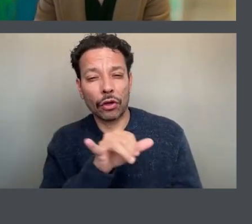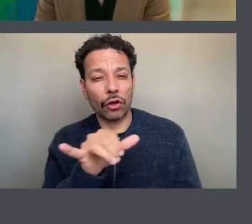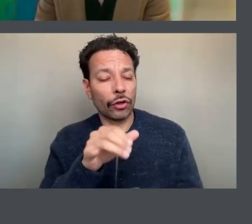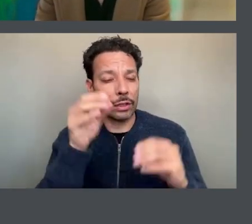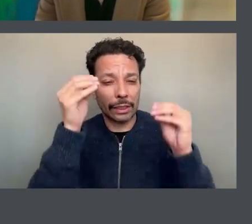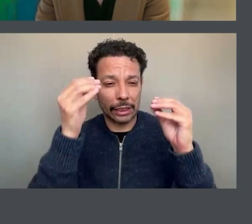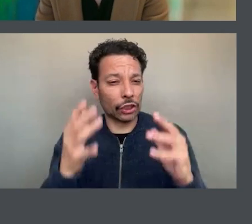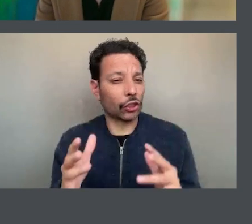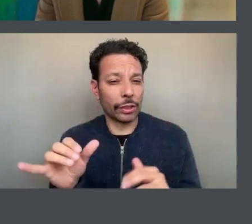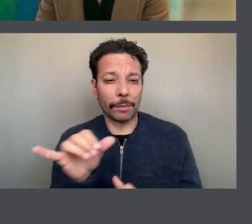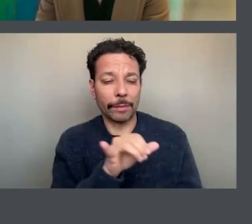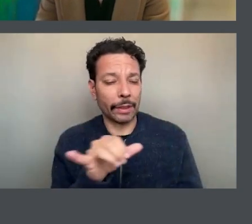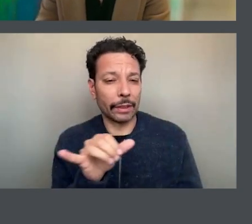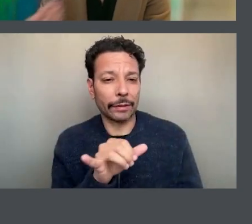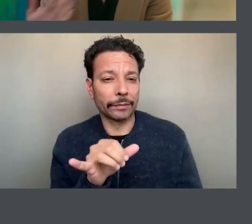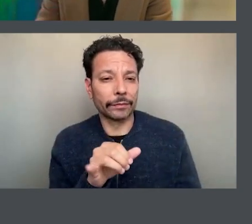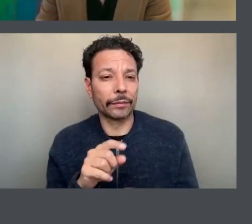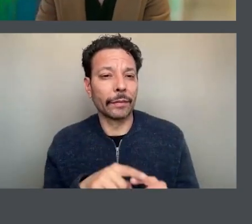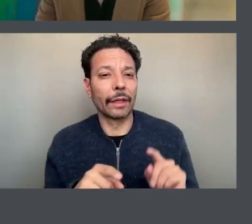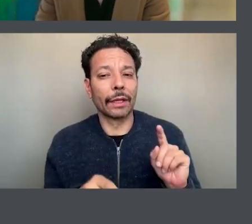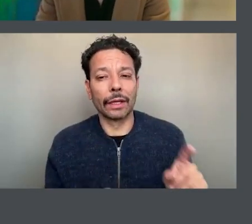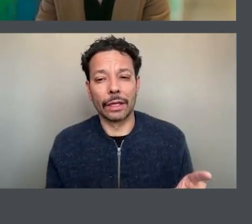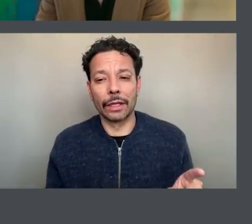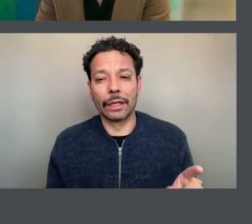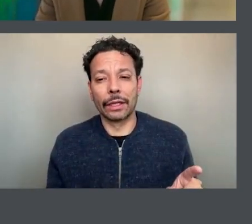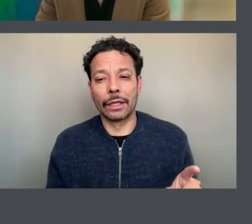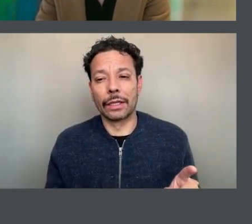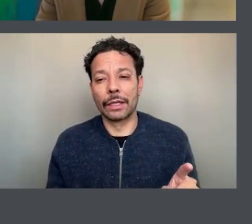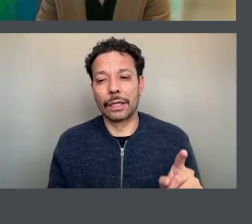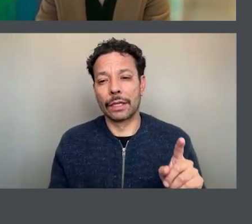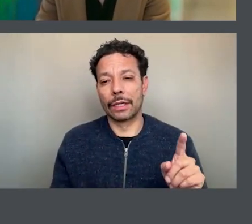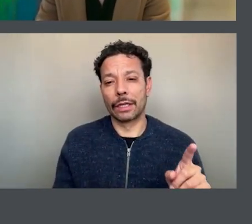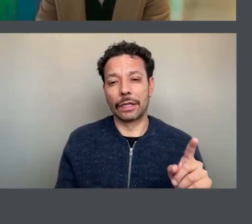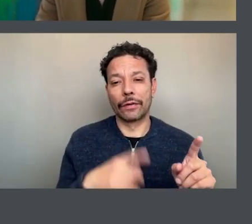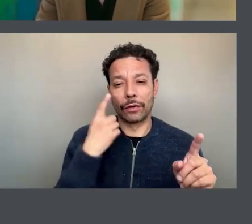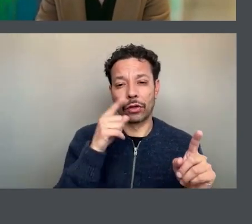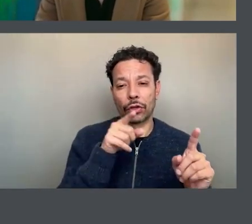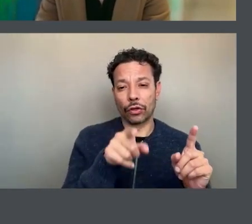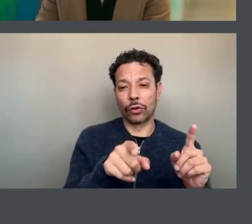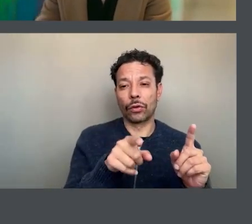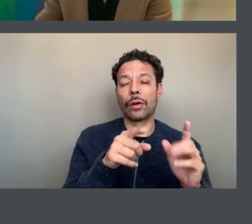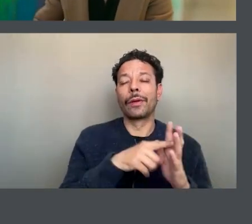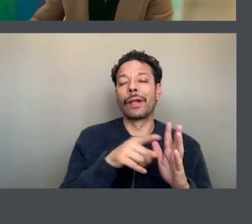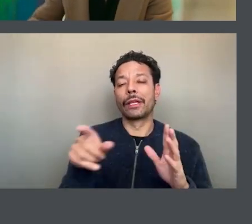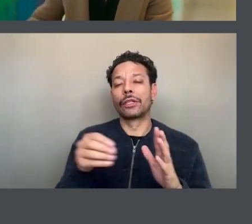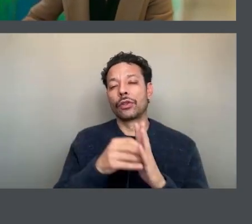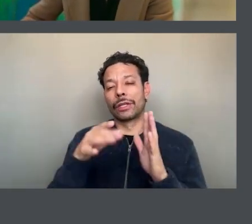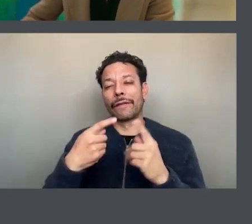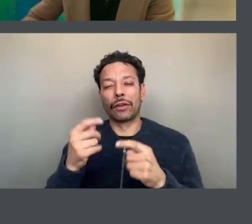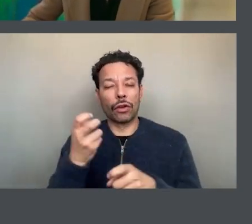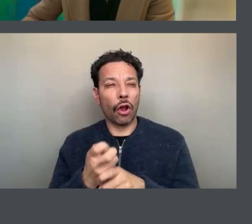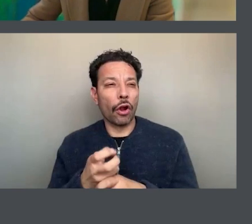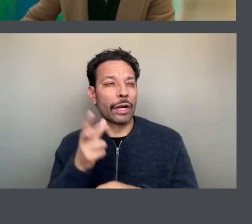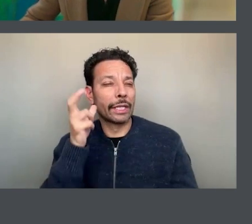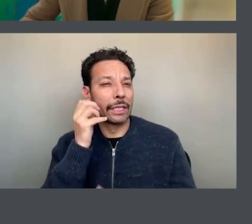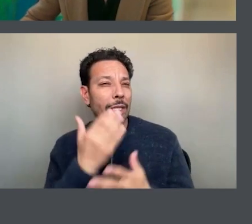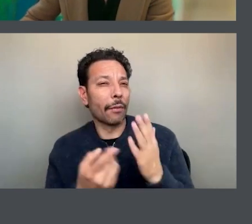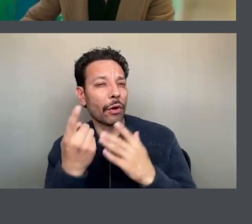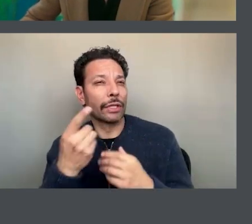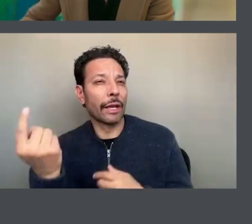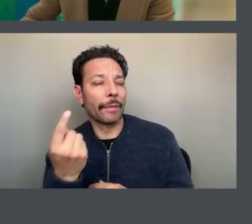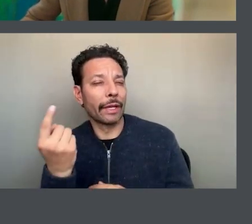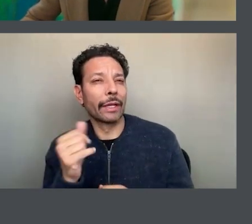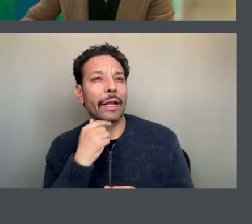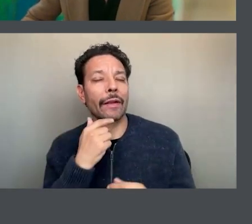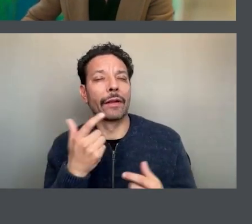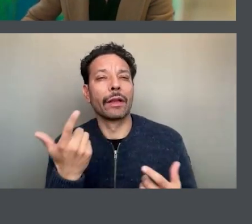teacher, except it's do you as opposed to do you. Does the student have to try very hard to listen to someone or something? There are